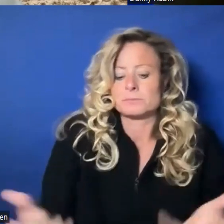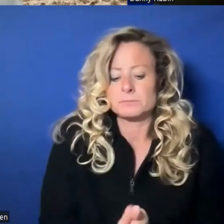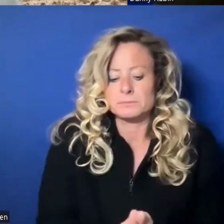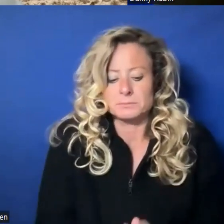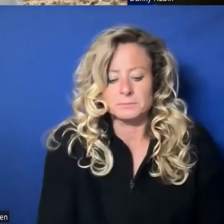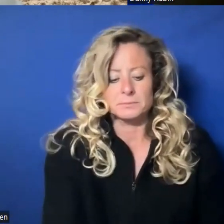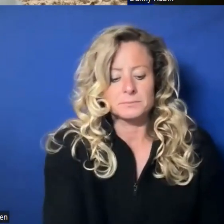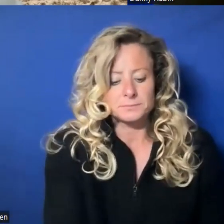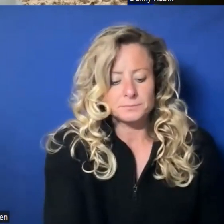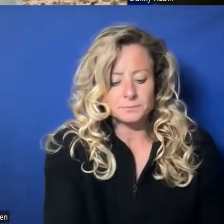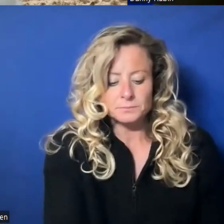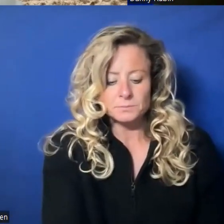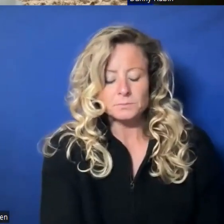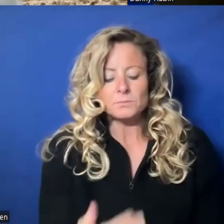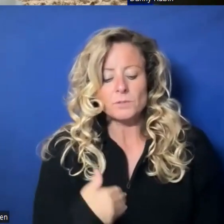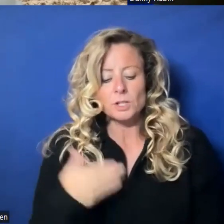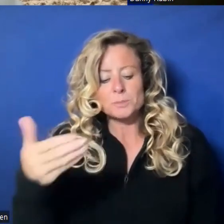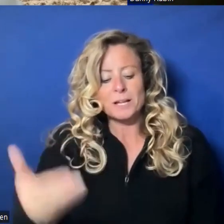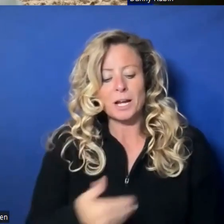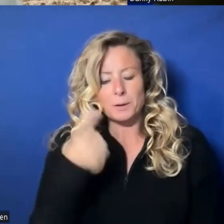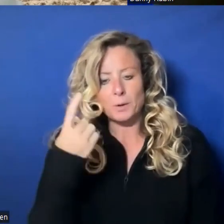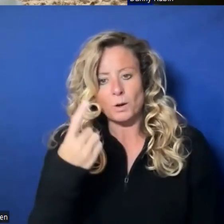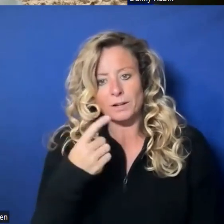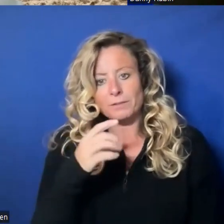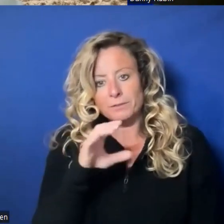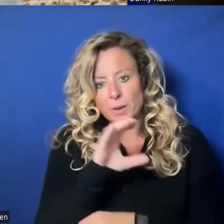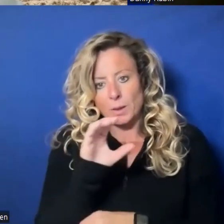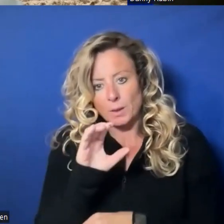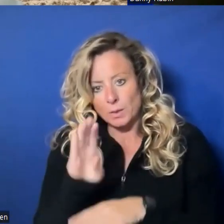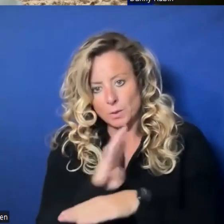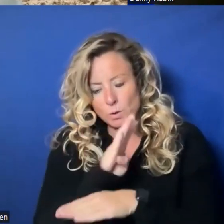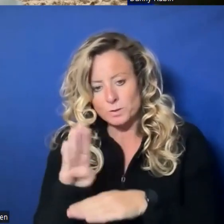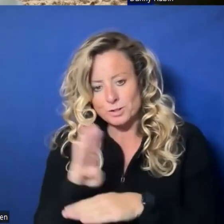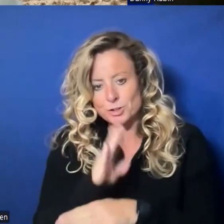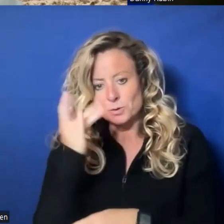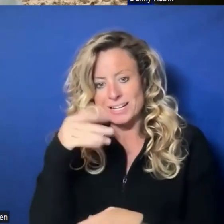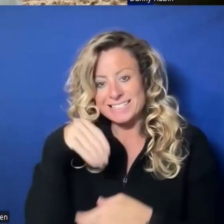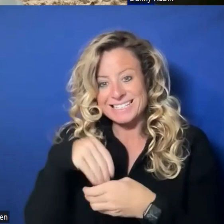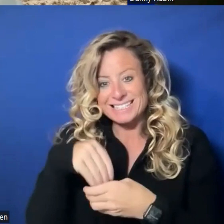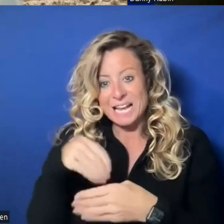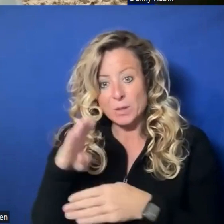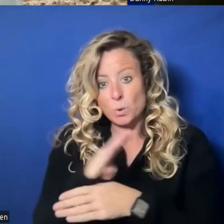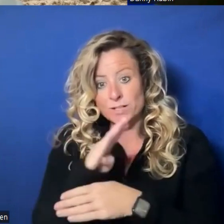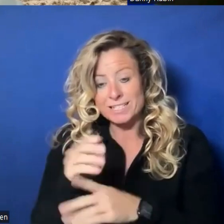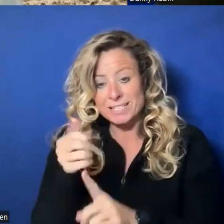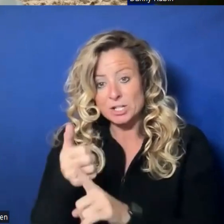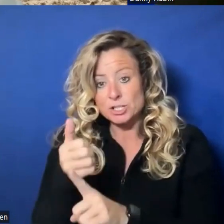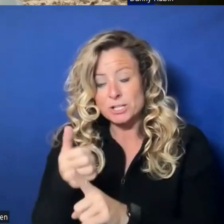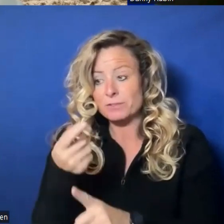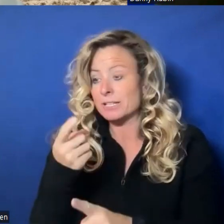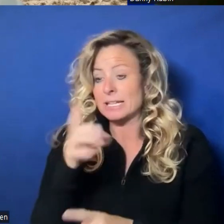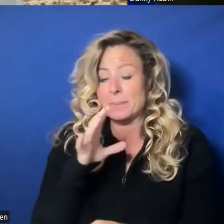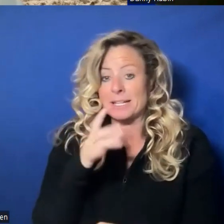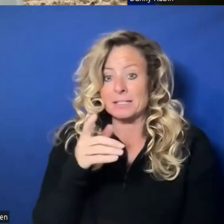to be hired by one of the corporation, it's the same because inside the organization, even in a high-tech